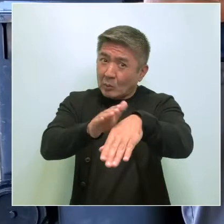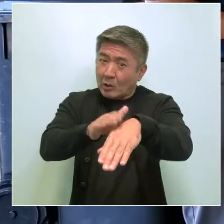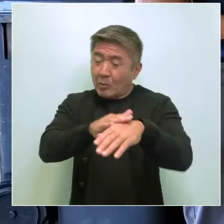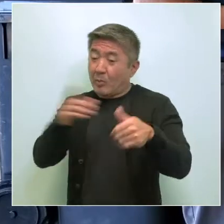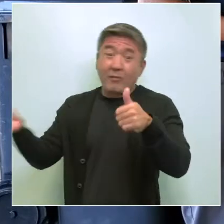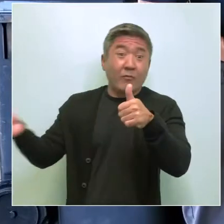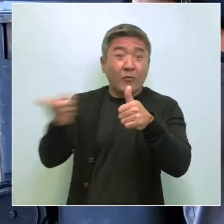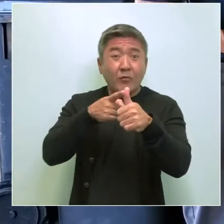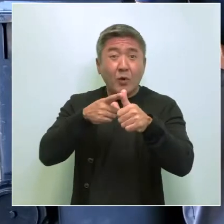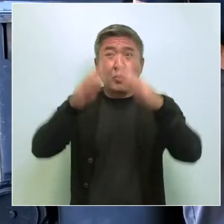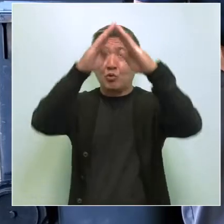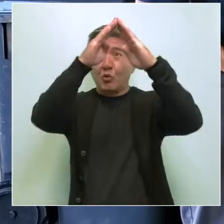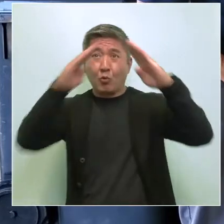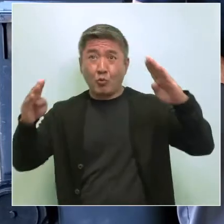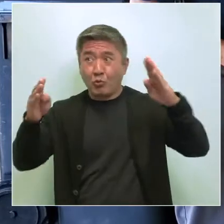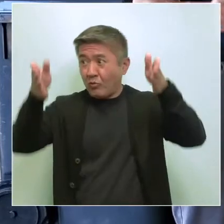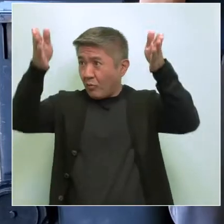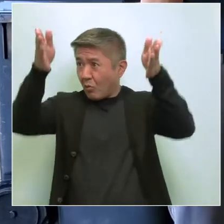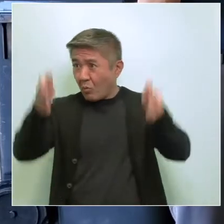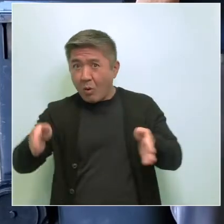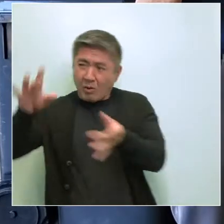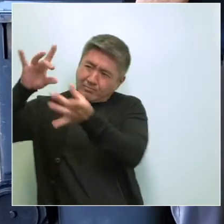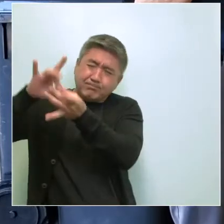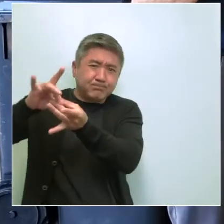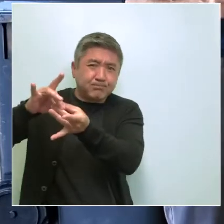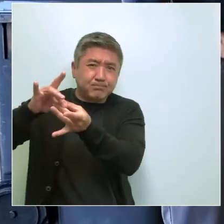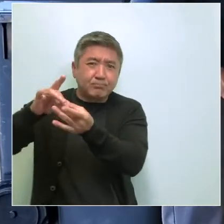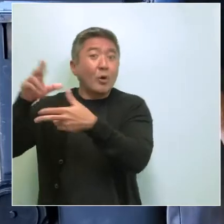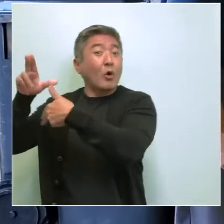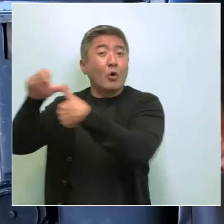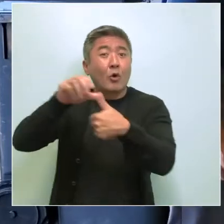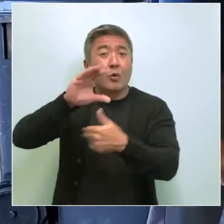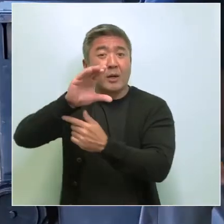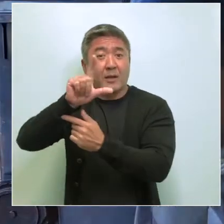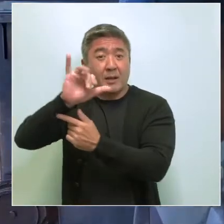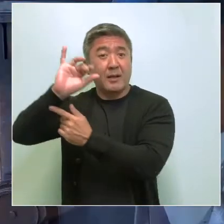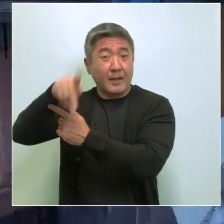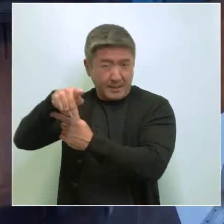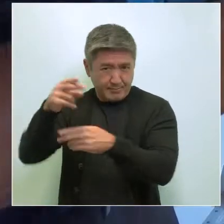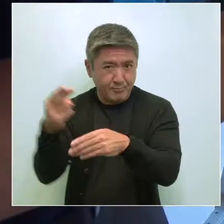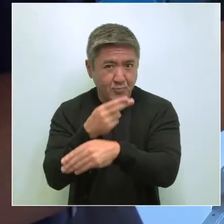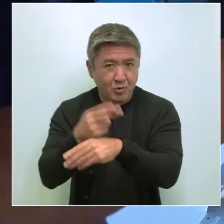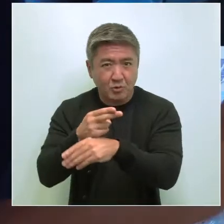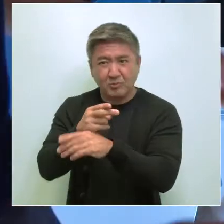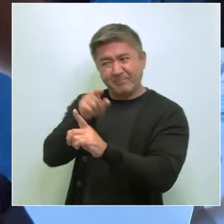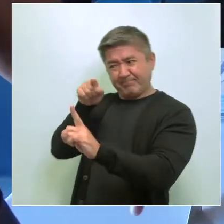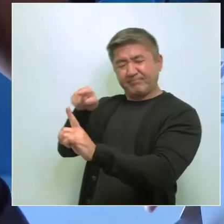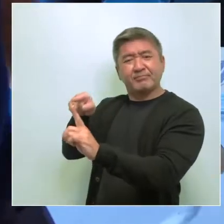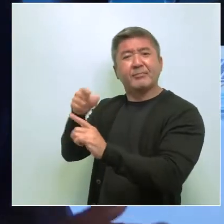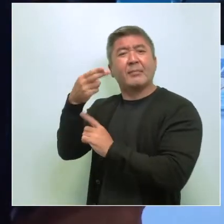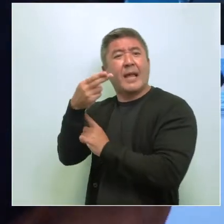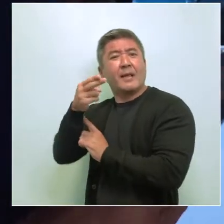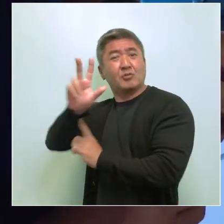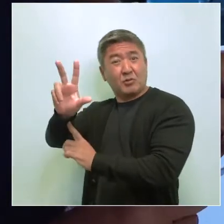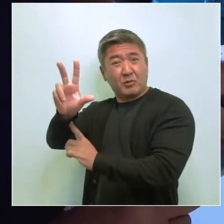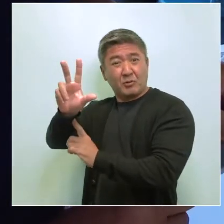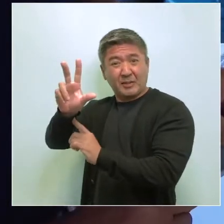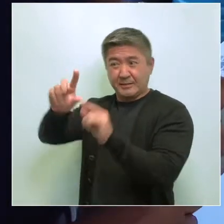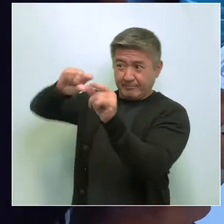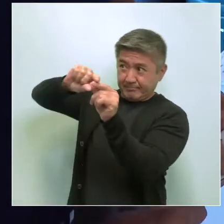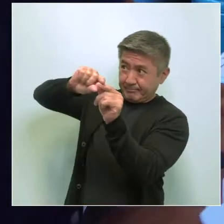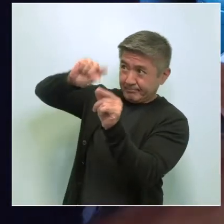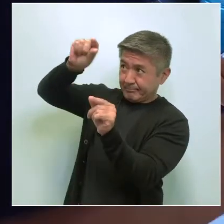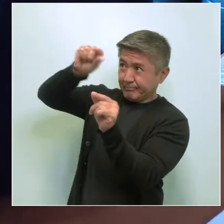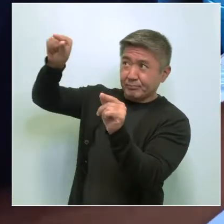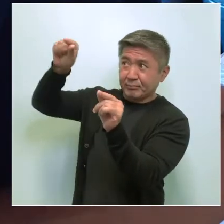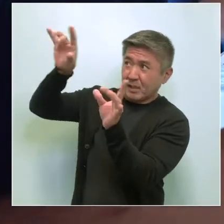to tie the roof to the wall together with hurricane clips. Here's an H3 clip, and you can see it ties